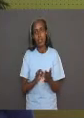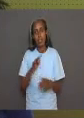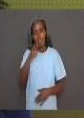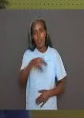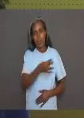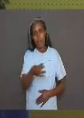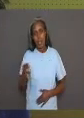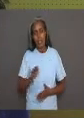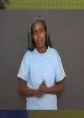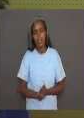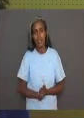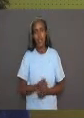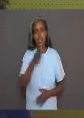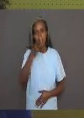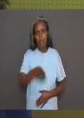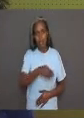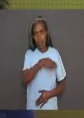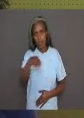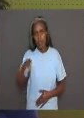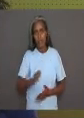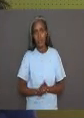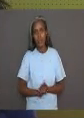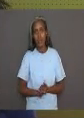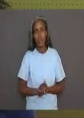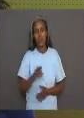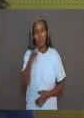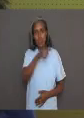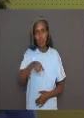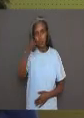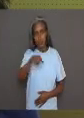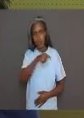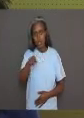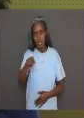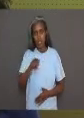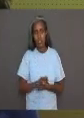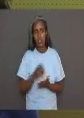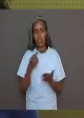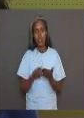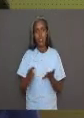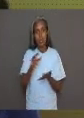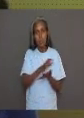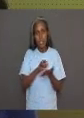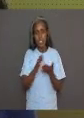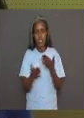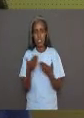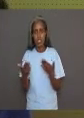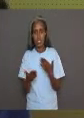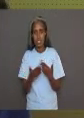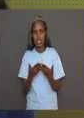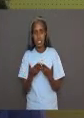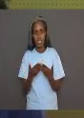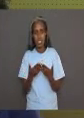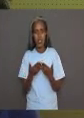table, graph, or chart, which makes it easier